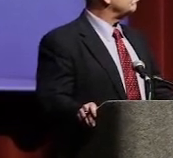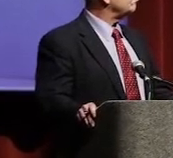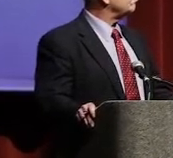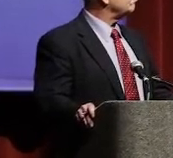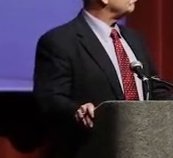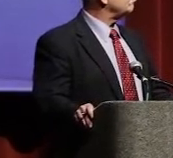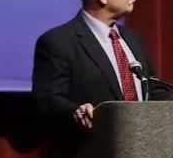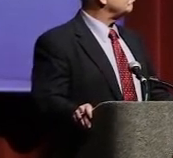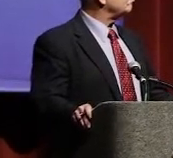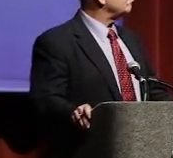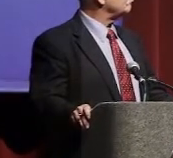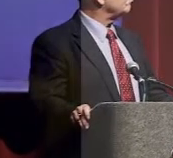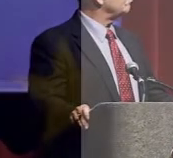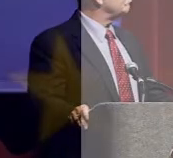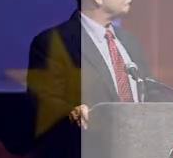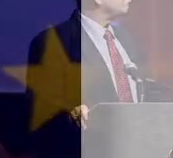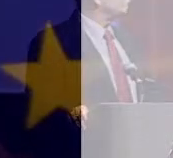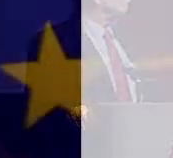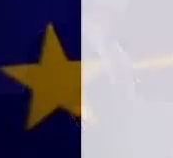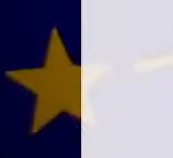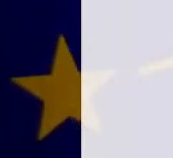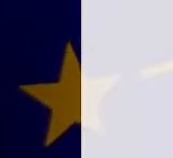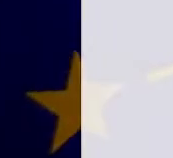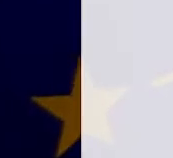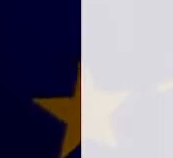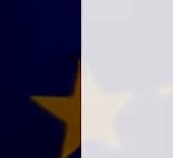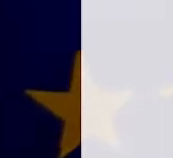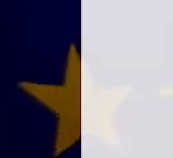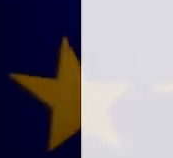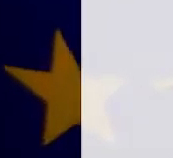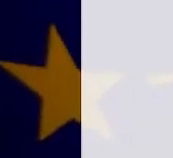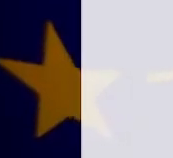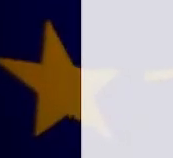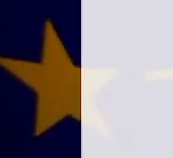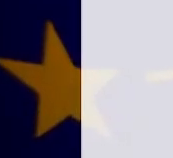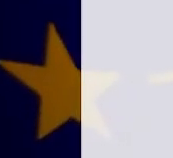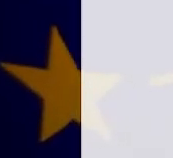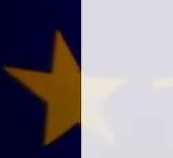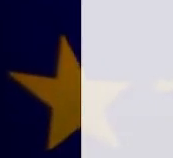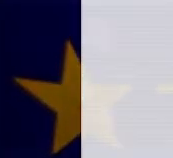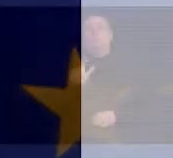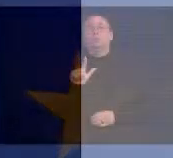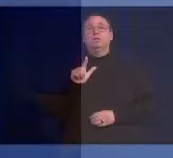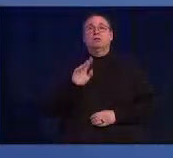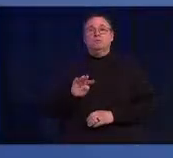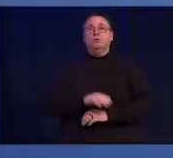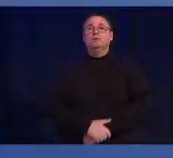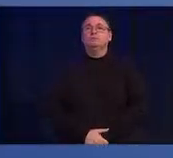indianadebatecommission.com. And now, the 2024 Indiana Gubernatorial Debate.